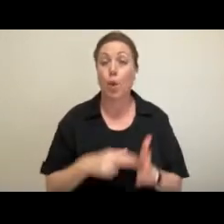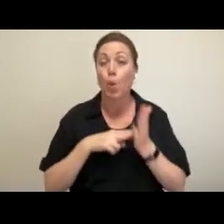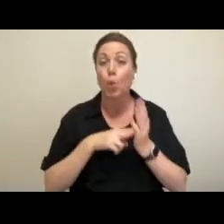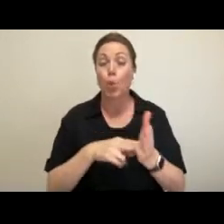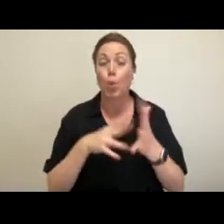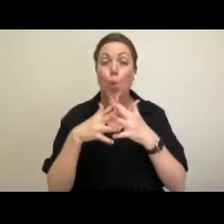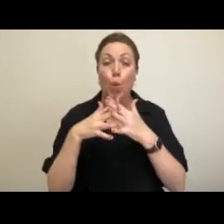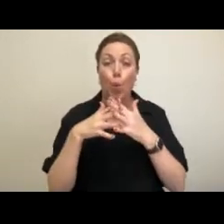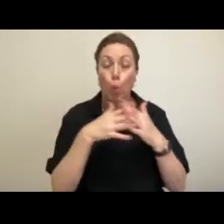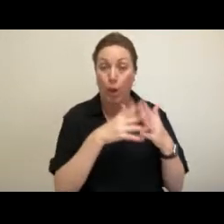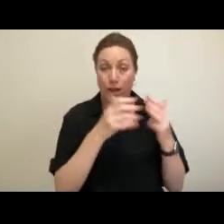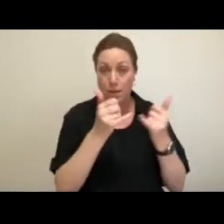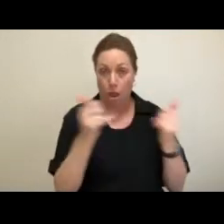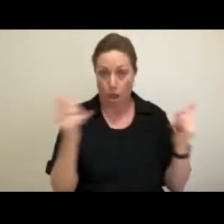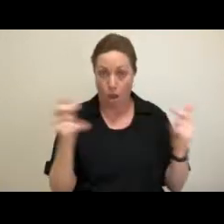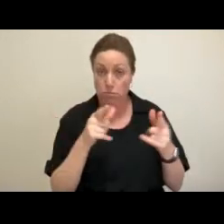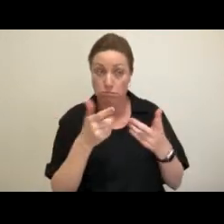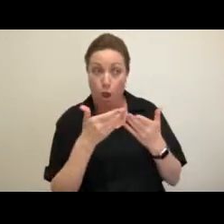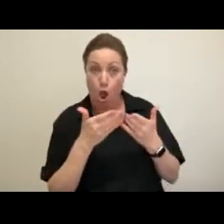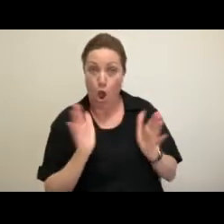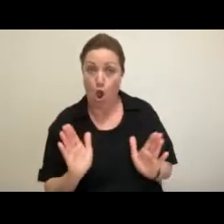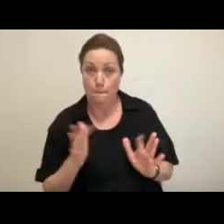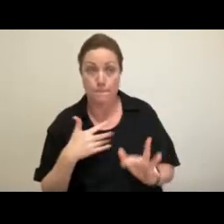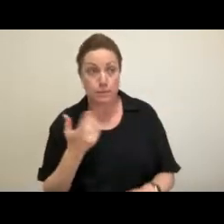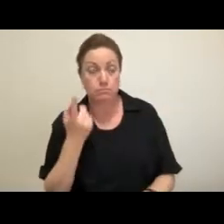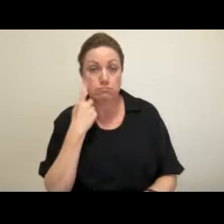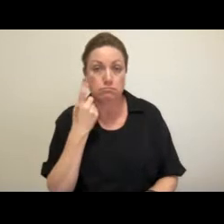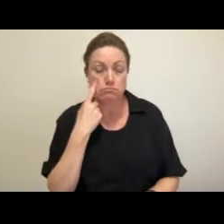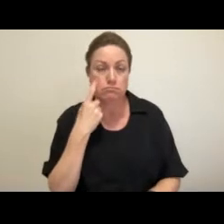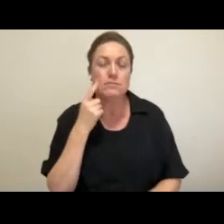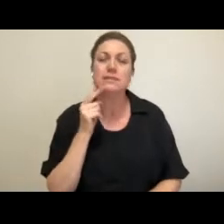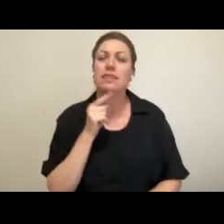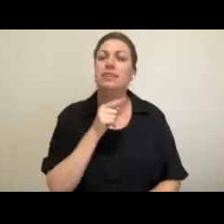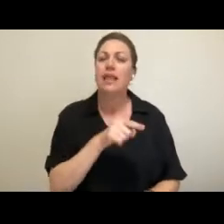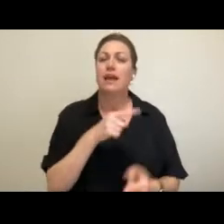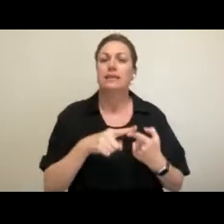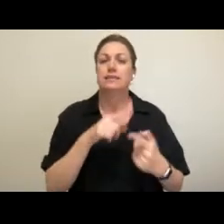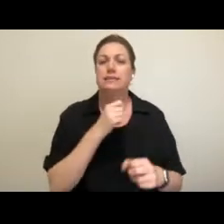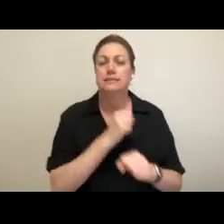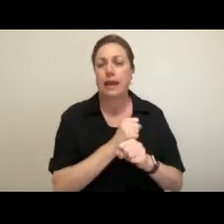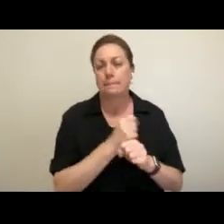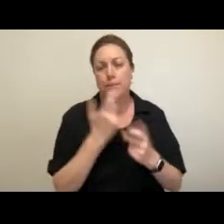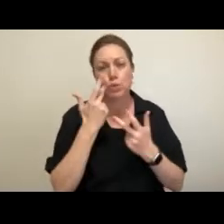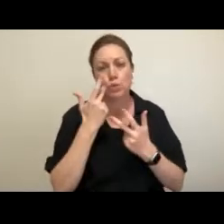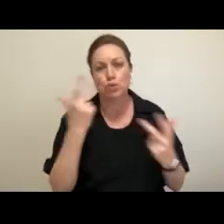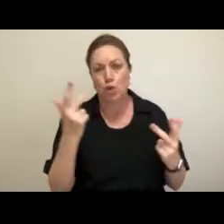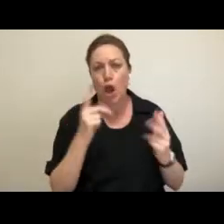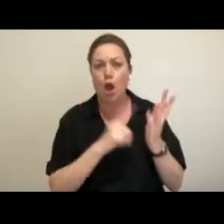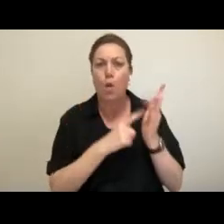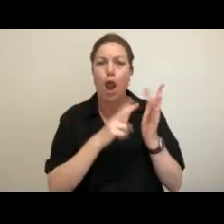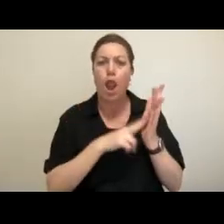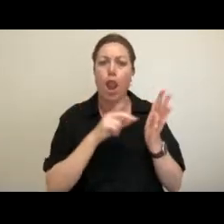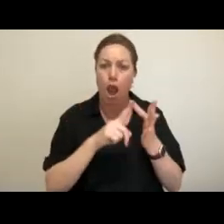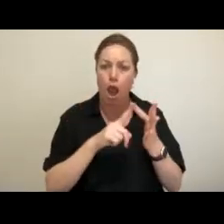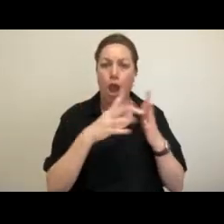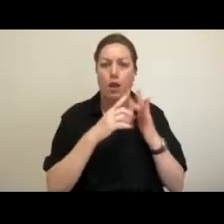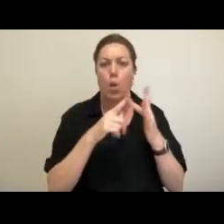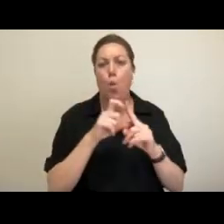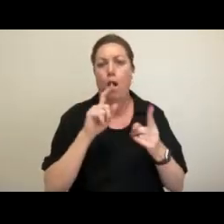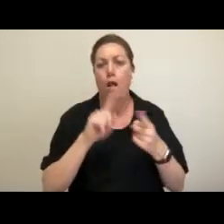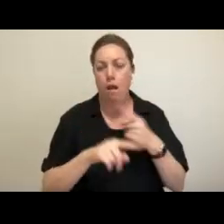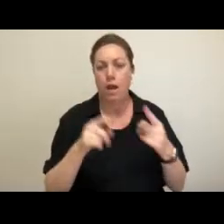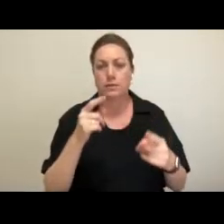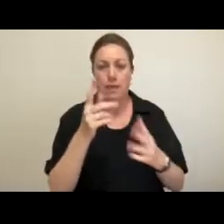it's open, you can go and have a look at it, is another example of a line-wide work in Sydney, with 8 news stations and